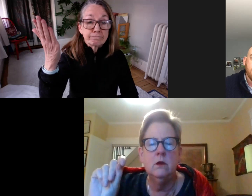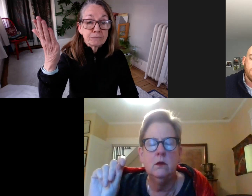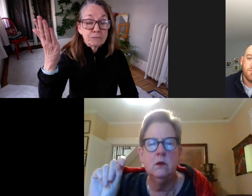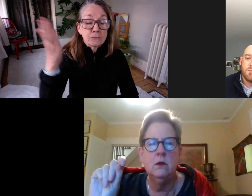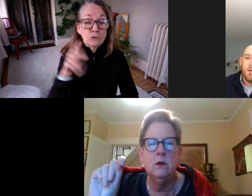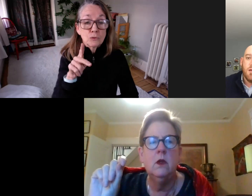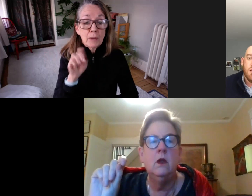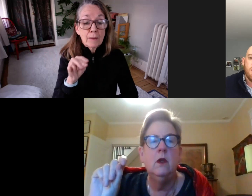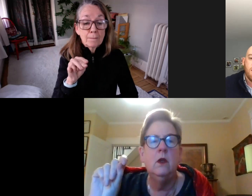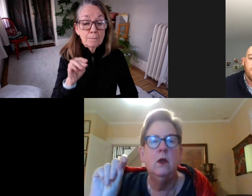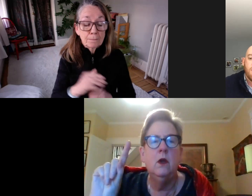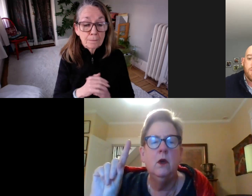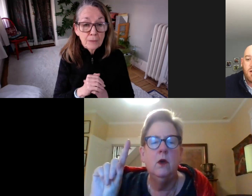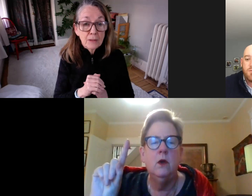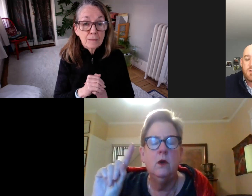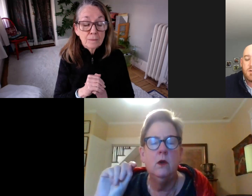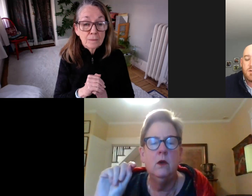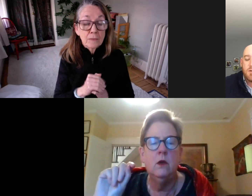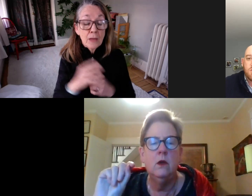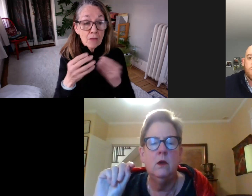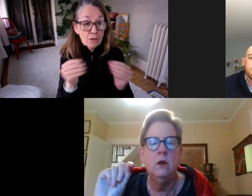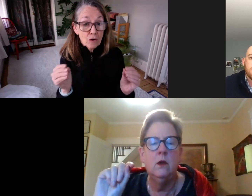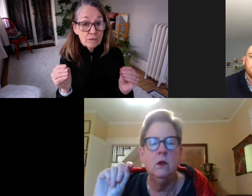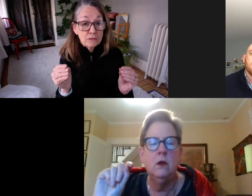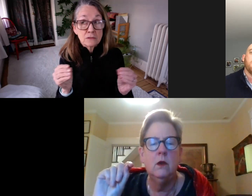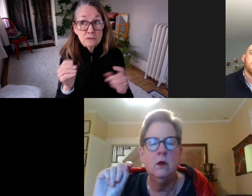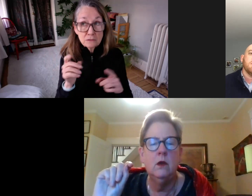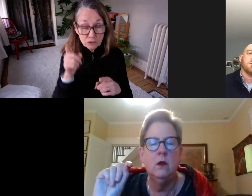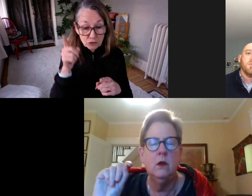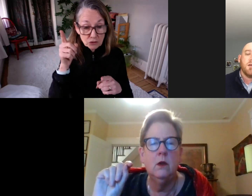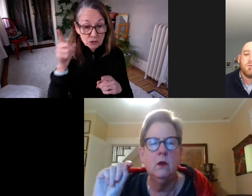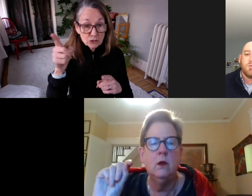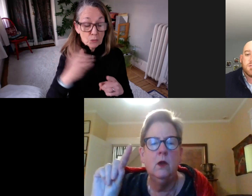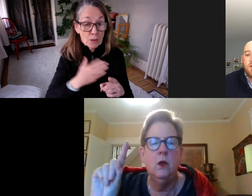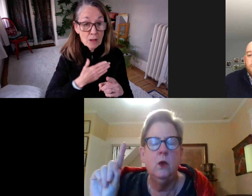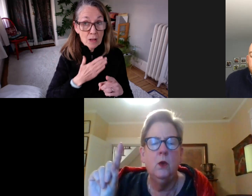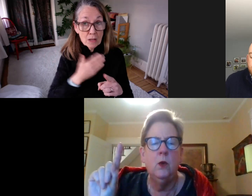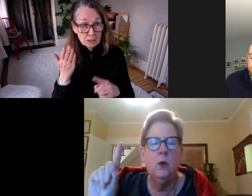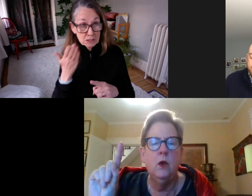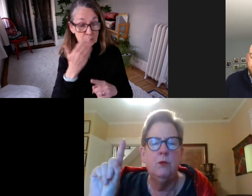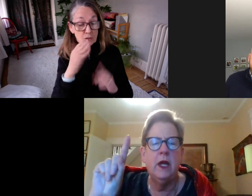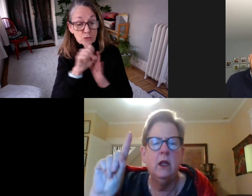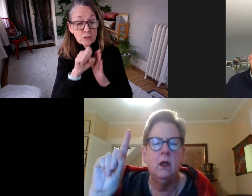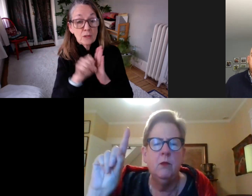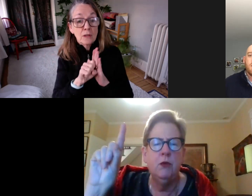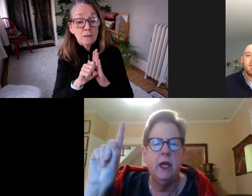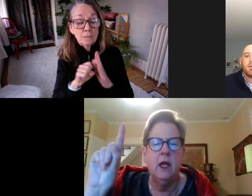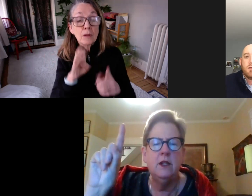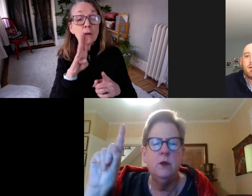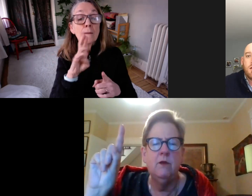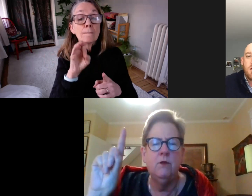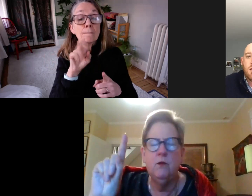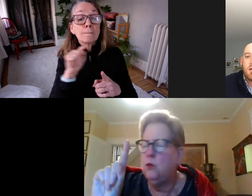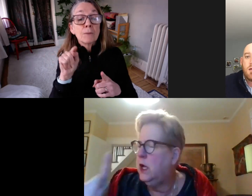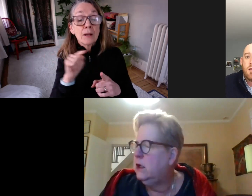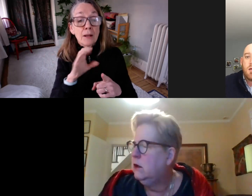Pam at the office, and she will happily submit it to the state for us. Brett, I